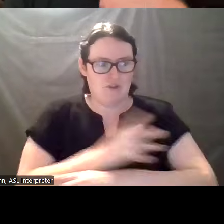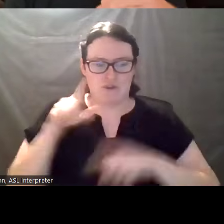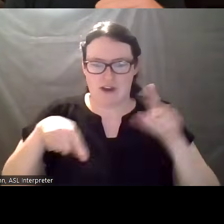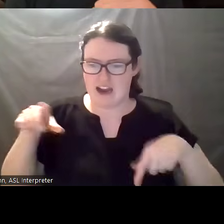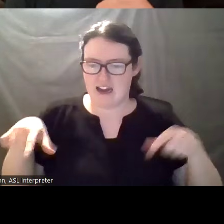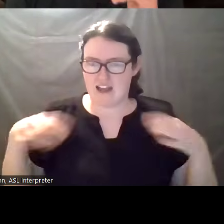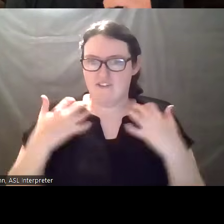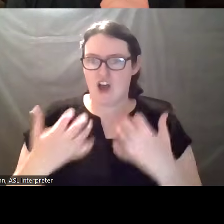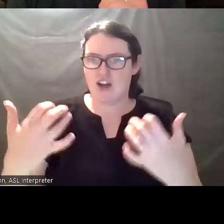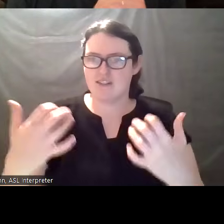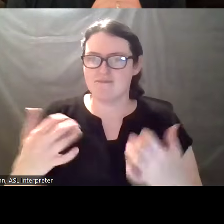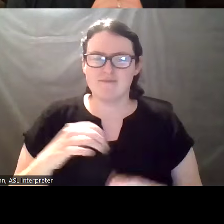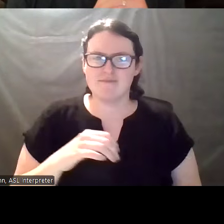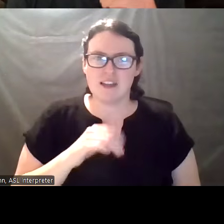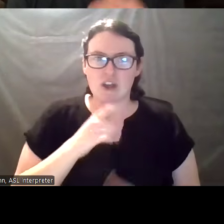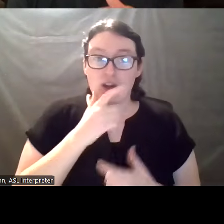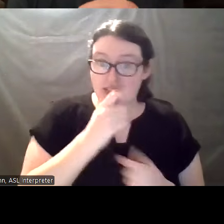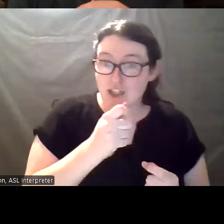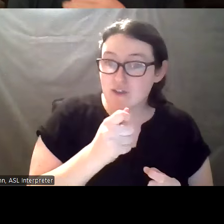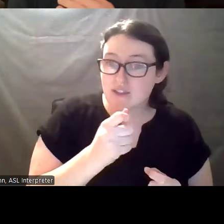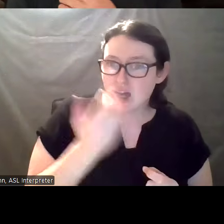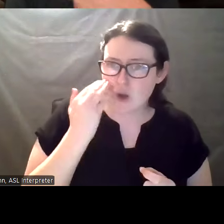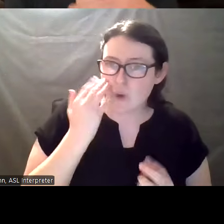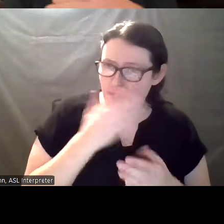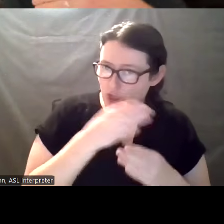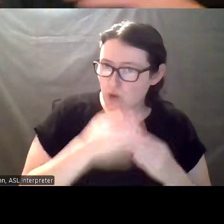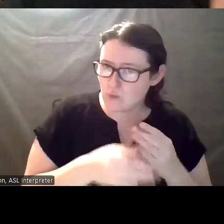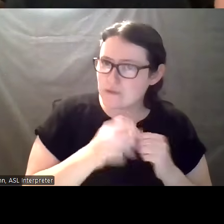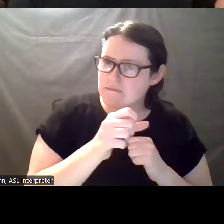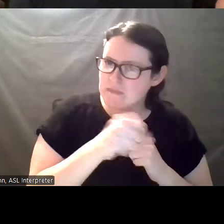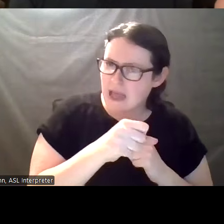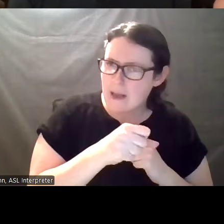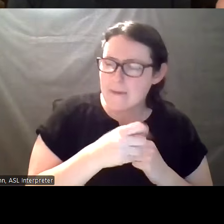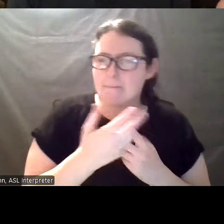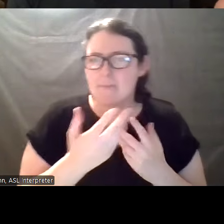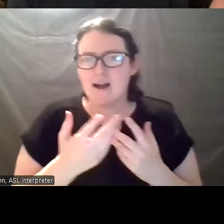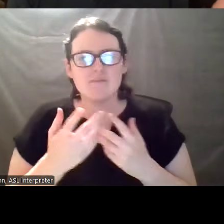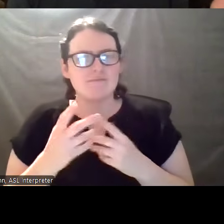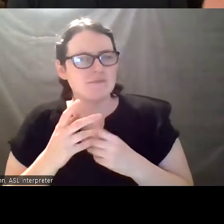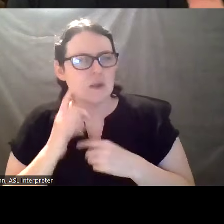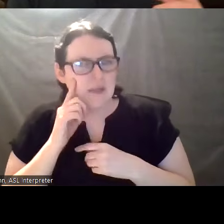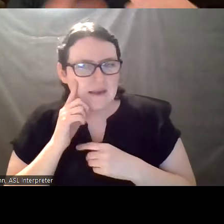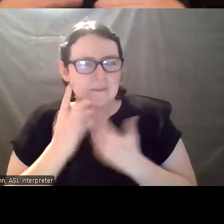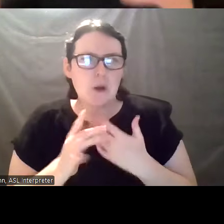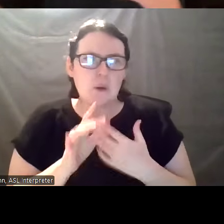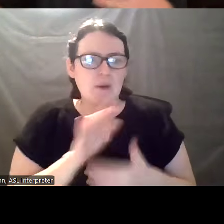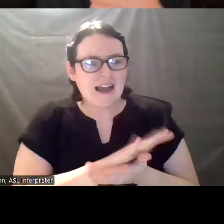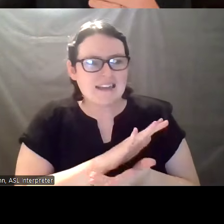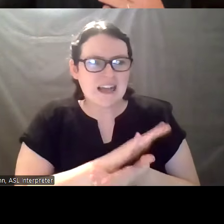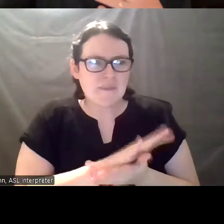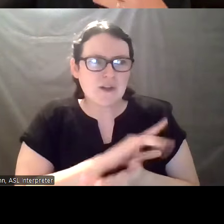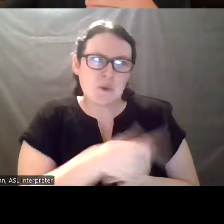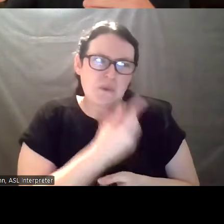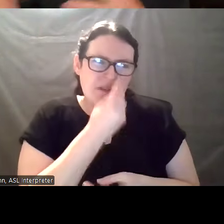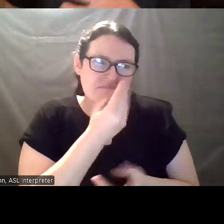just interested in hearing our conclusions. You might think that once you move beyond a strictly academic audience, people just kind of want to